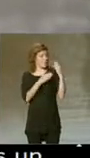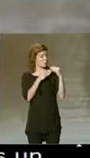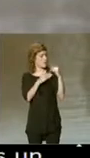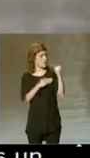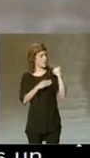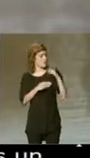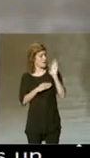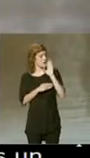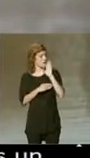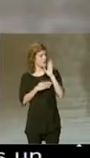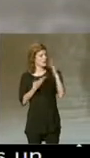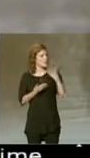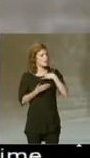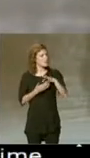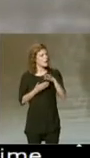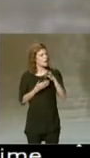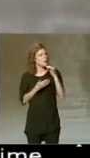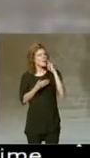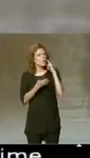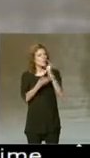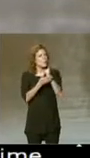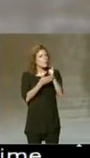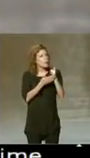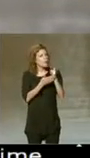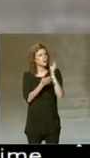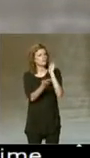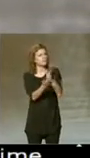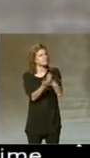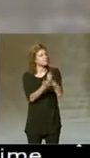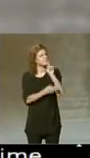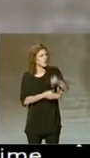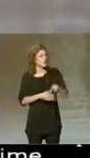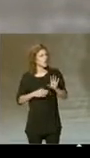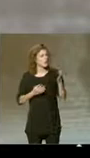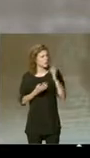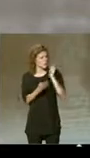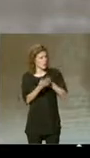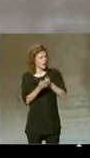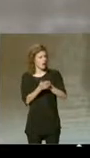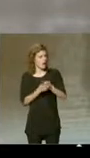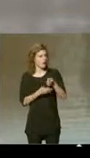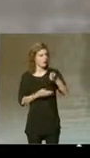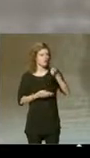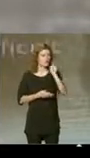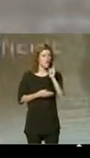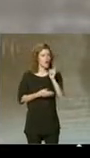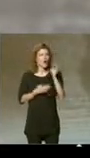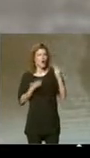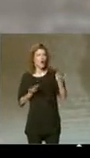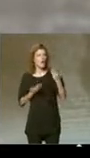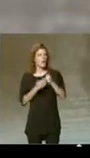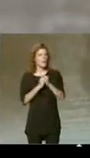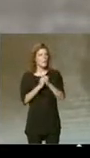I agree, sometimes it is difficult to pay for those hours, and you really have to